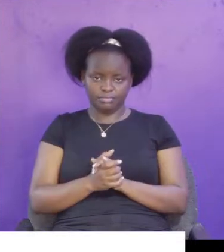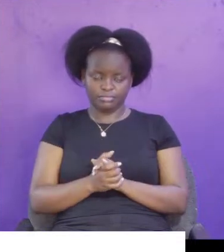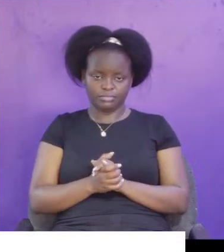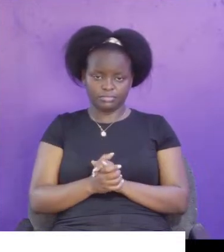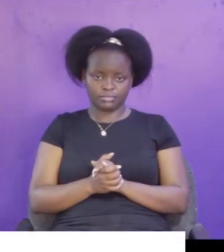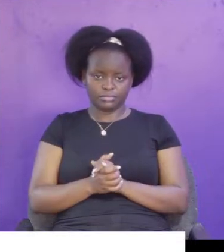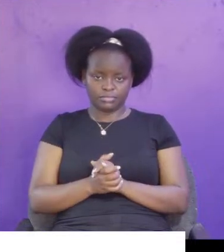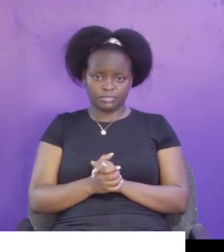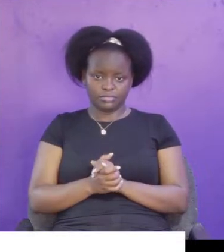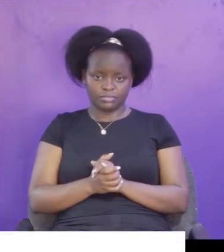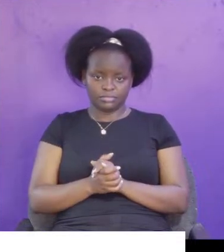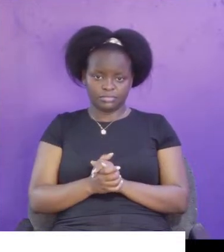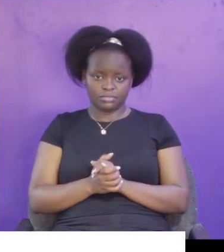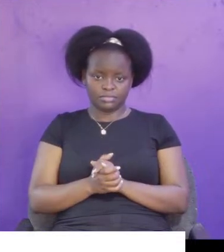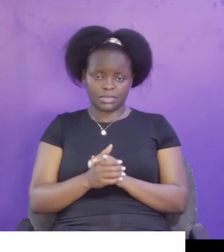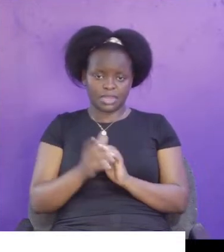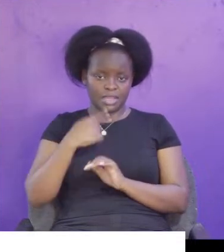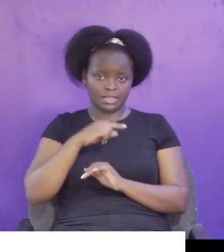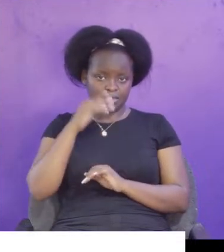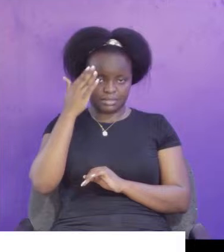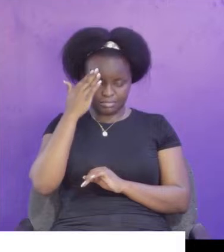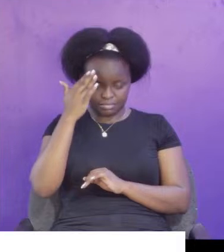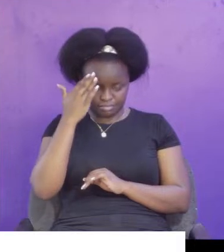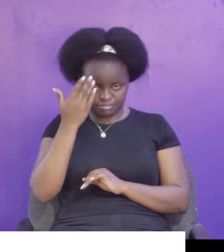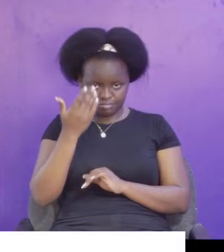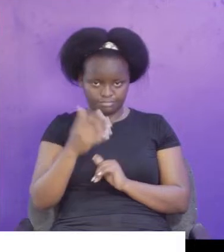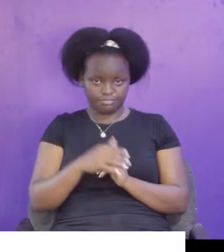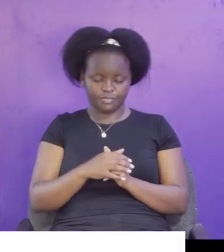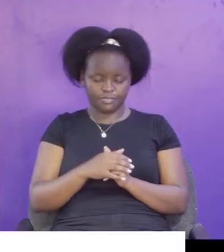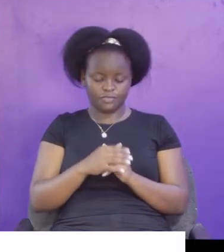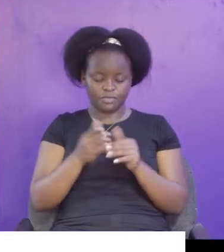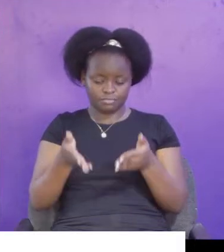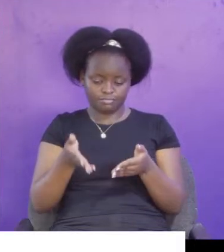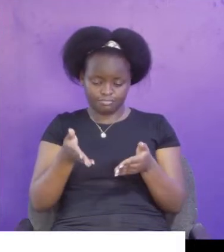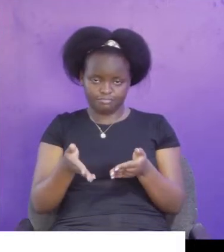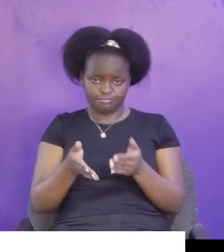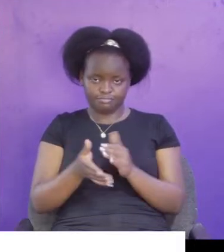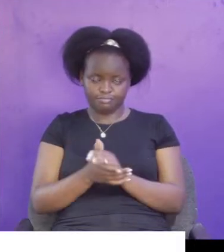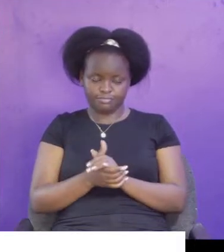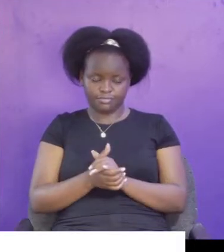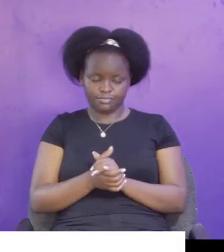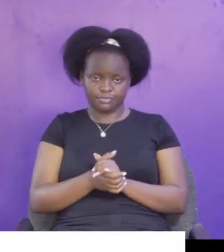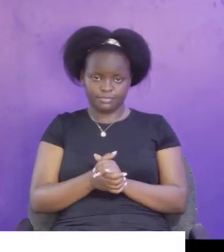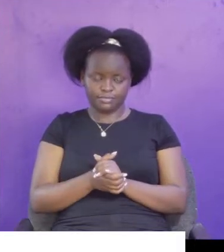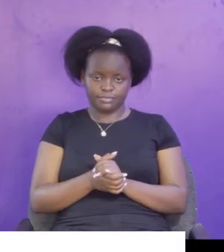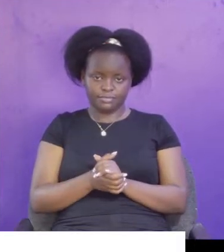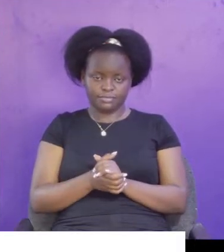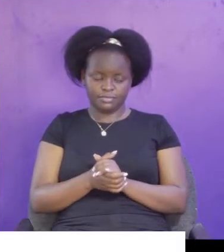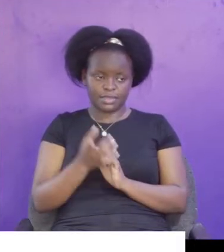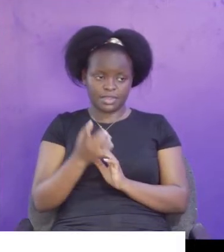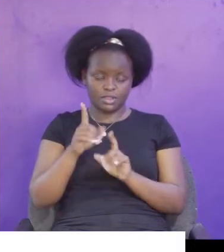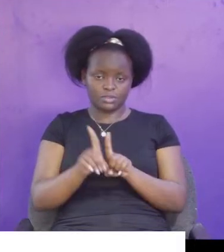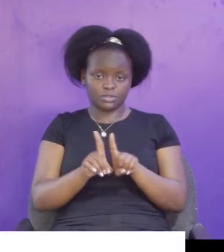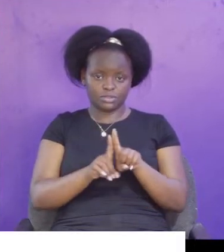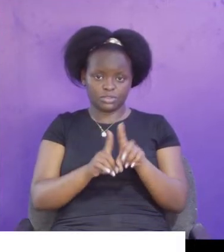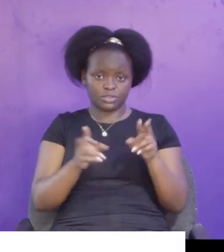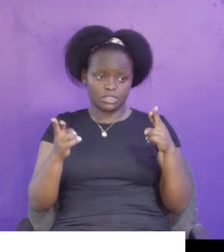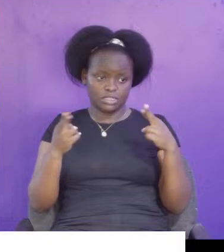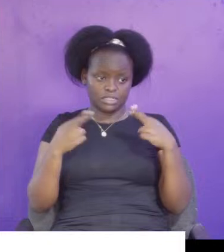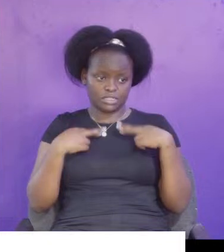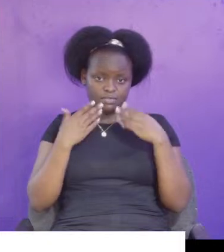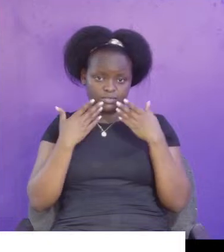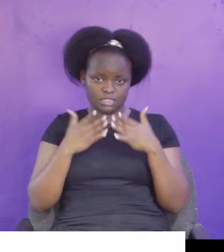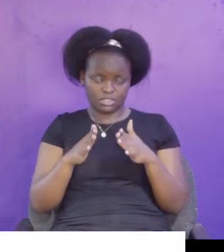we recognize for their presence. But we have also received